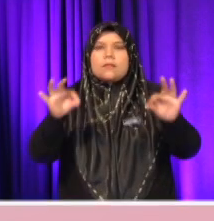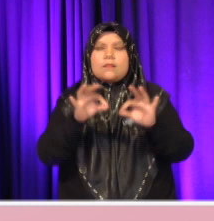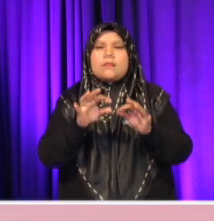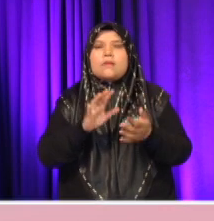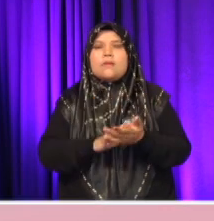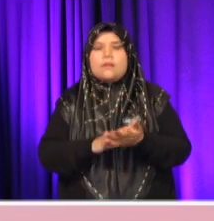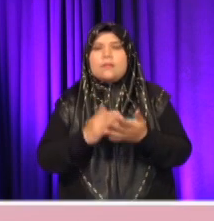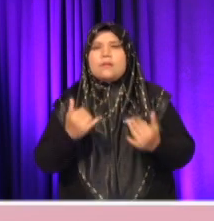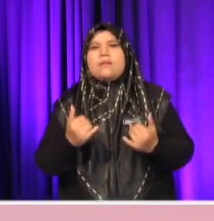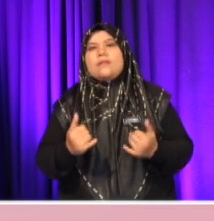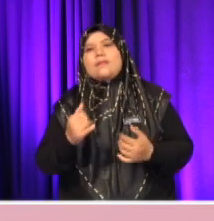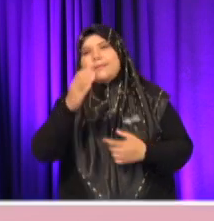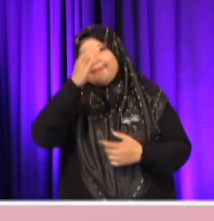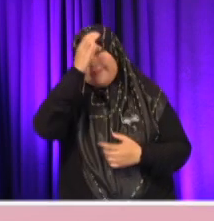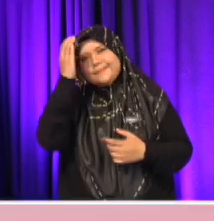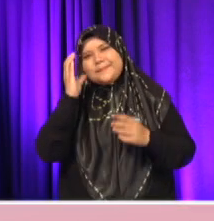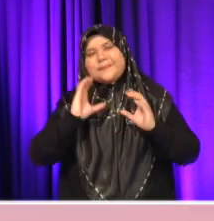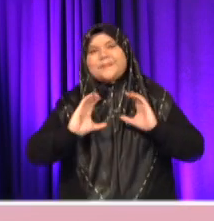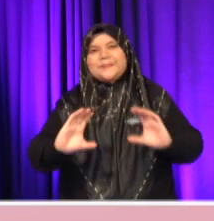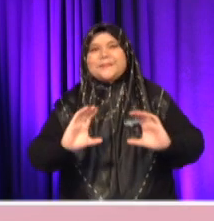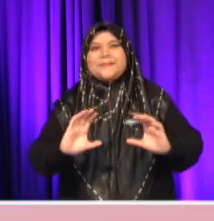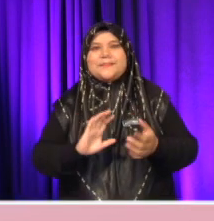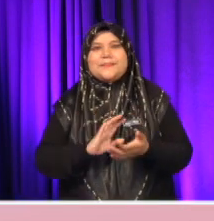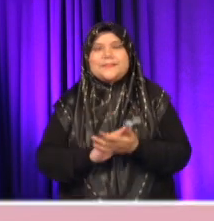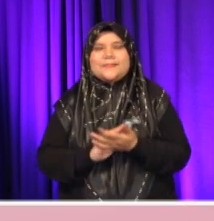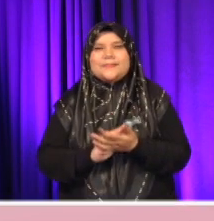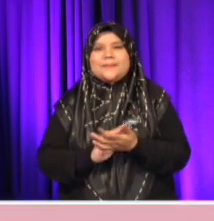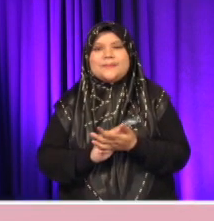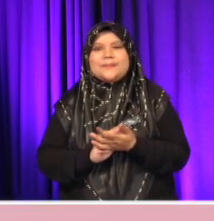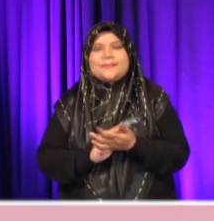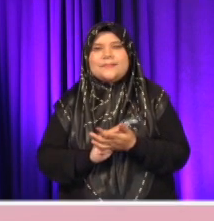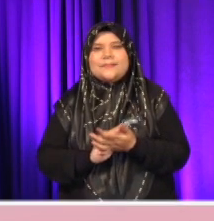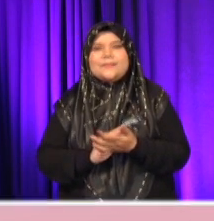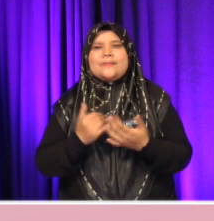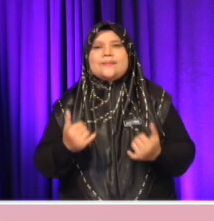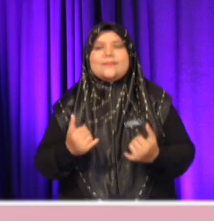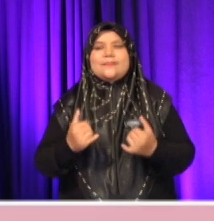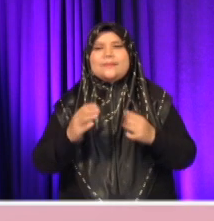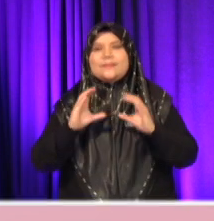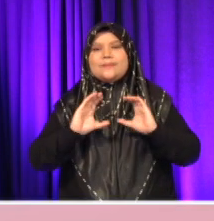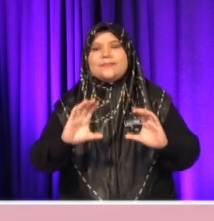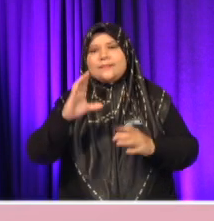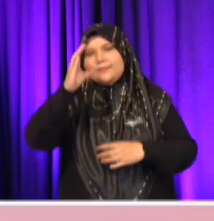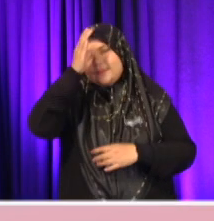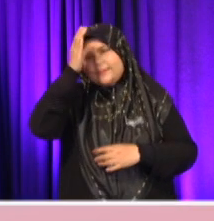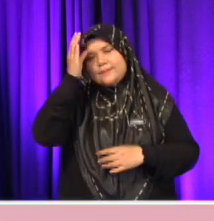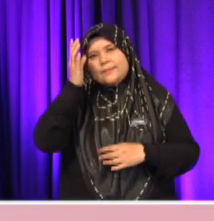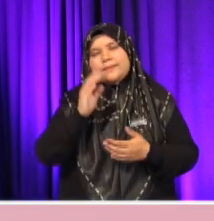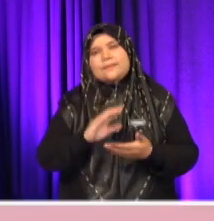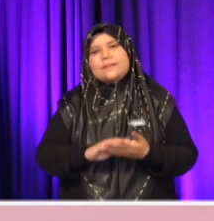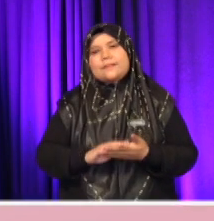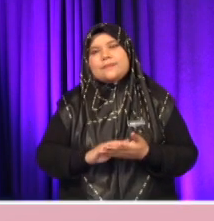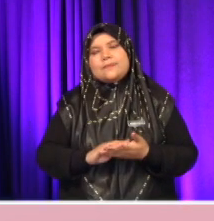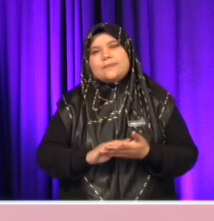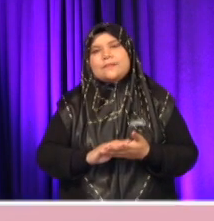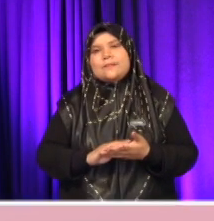gonna test you, Chris. Okay. I'll try. All right. Okay. Let's have a try. For the first one, number 21. Yeah. Okay. I'm gonna read